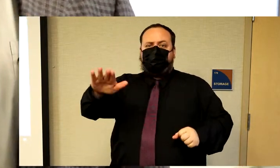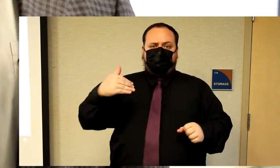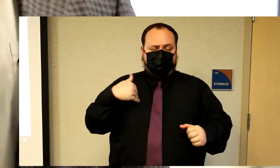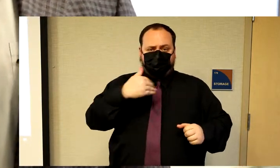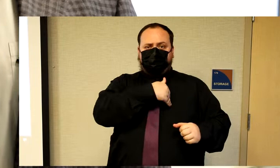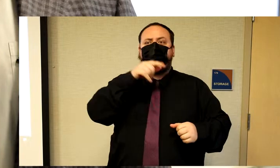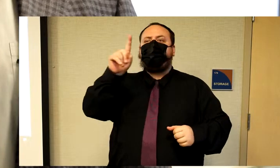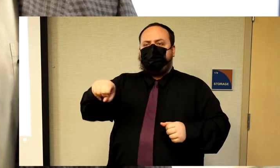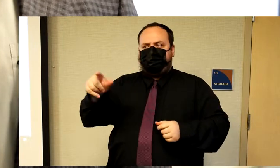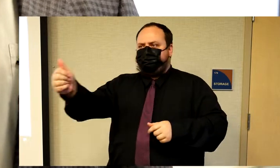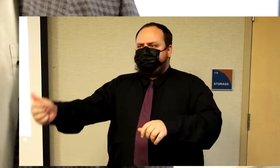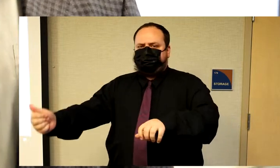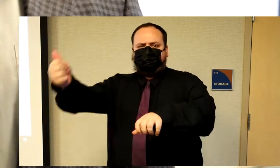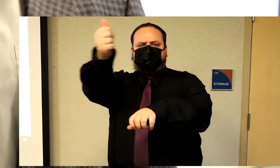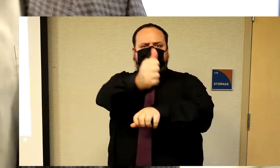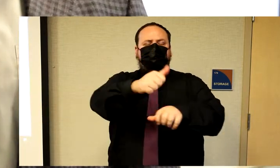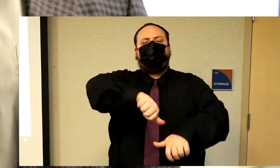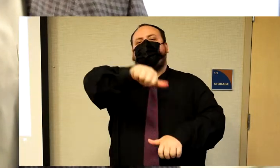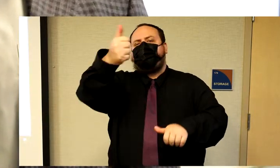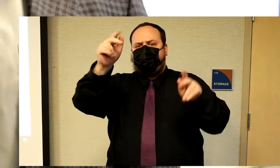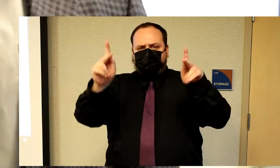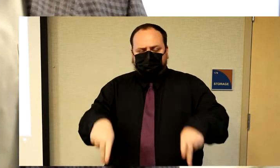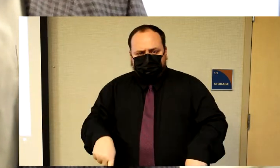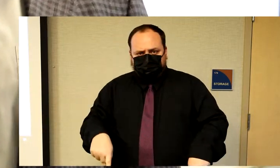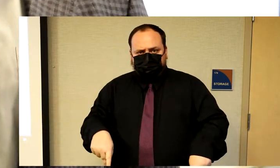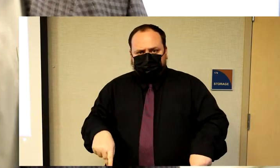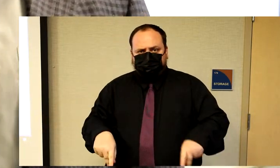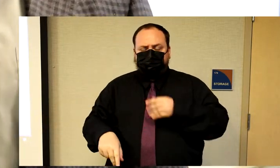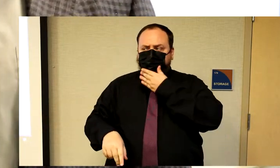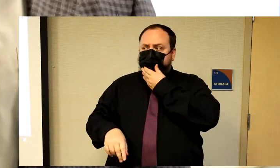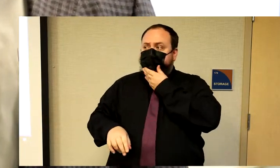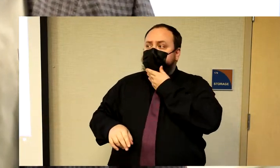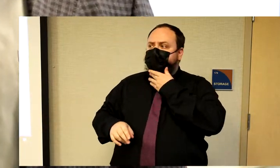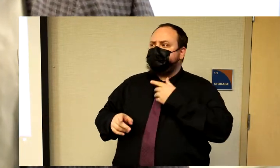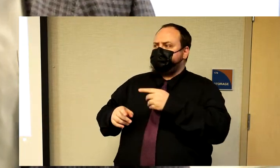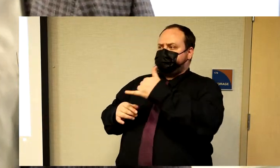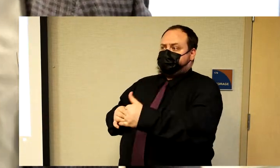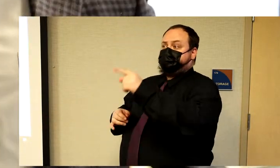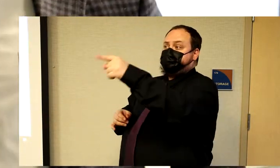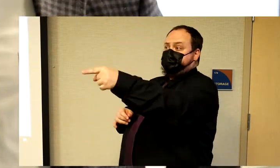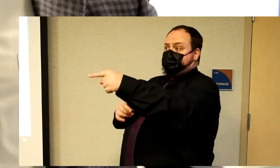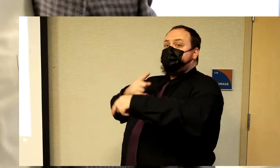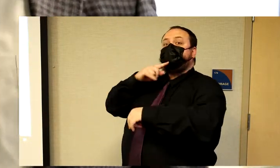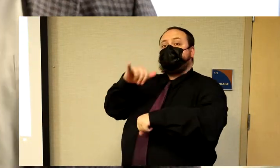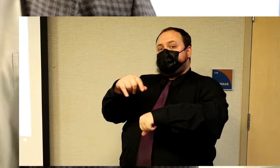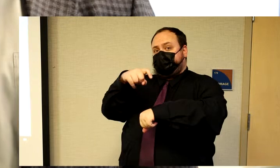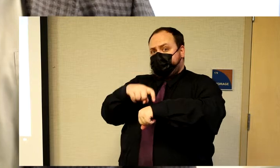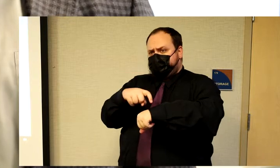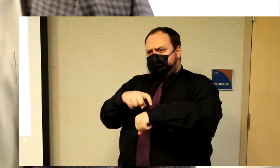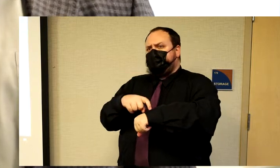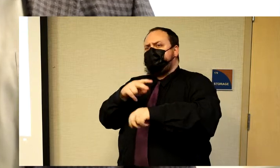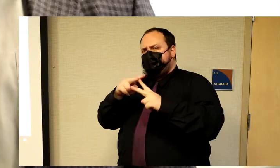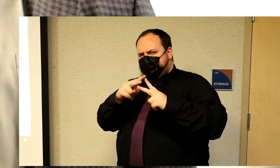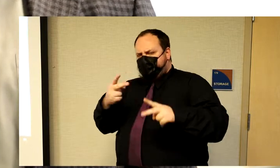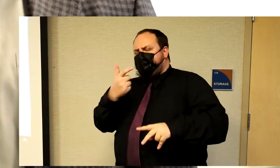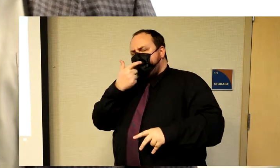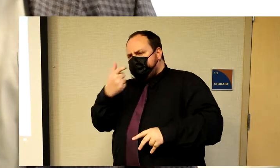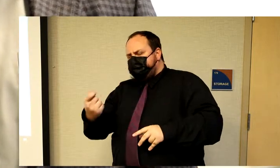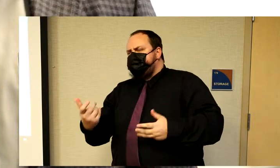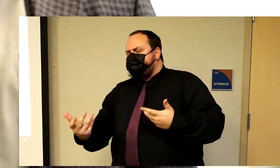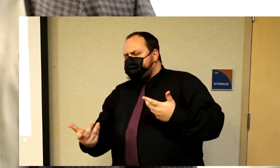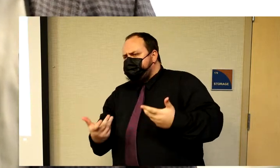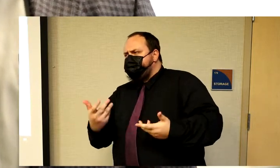replacement because she just resigned from a seat that still has 2 years left. Yes? Okay, so the timing is interesting here. So she would not have